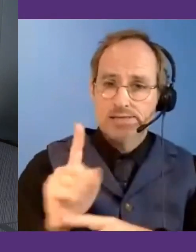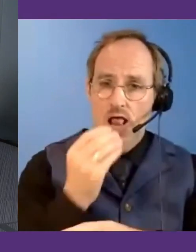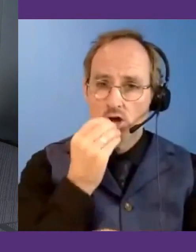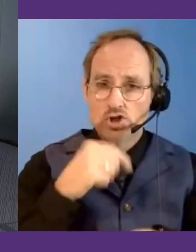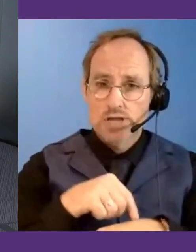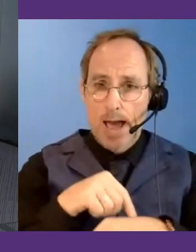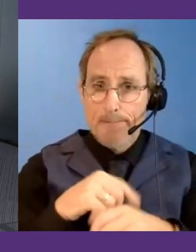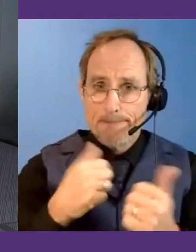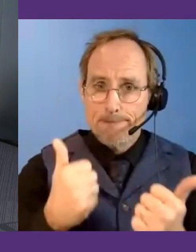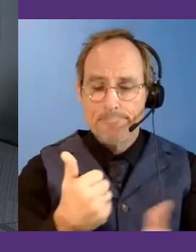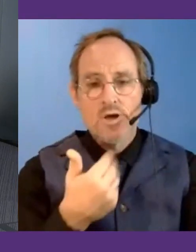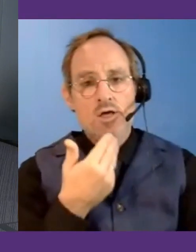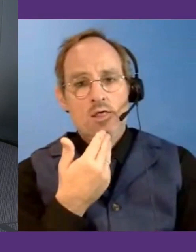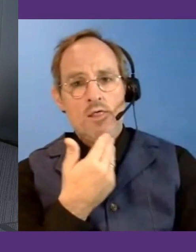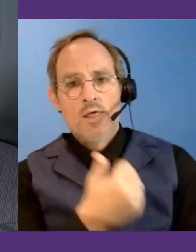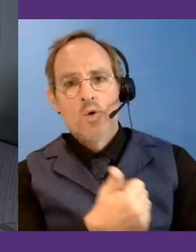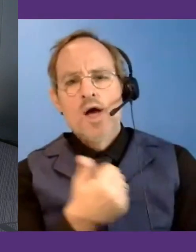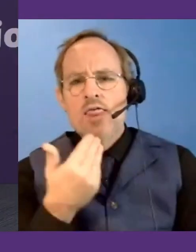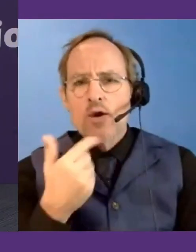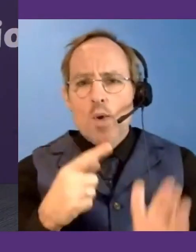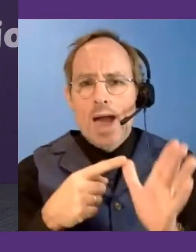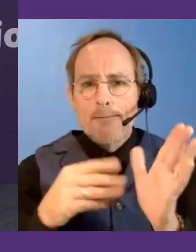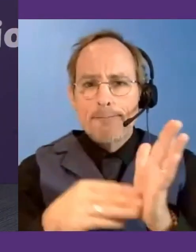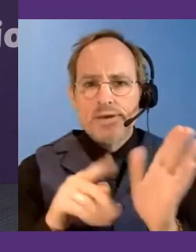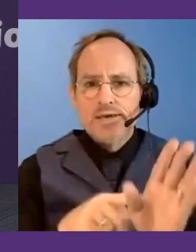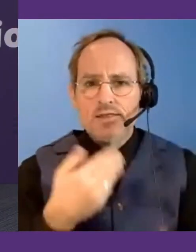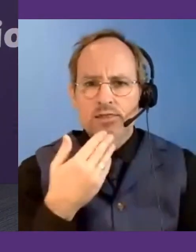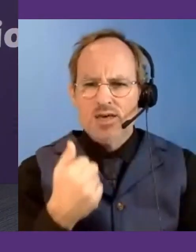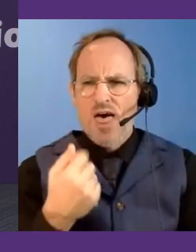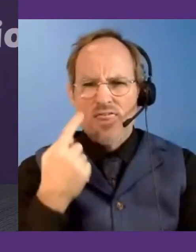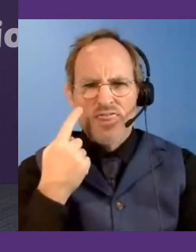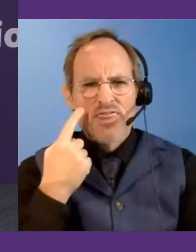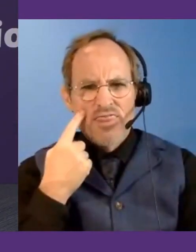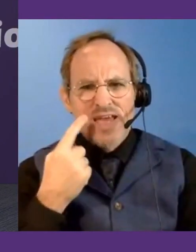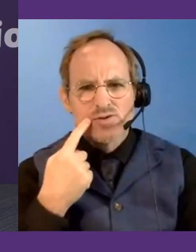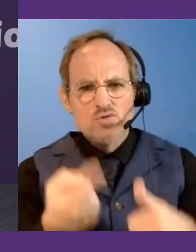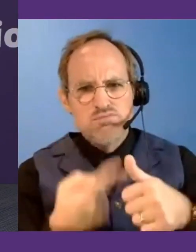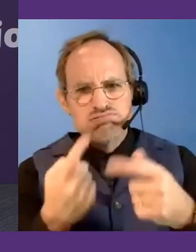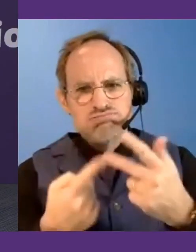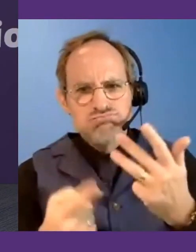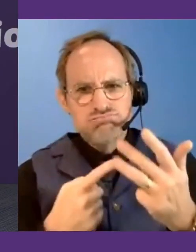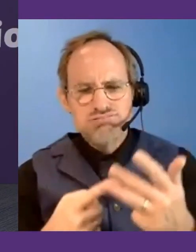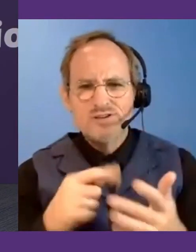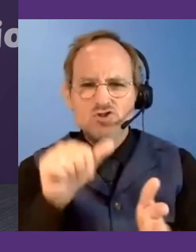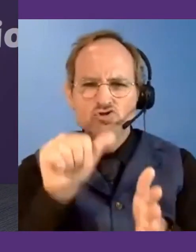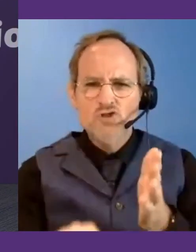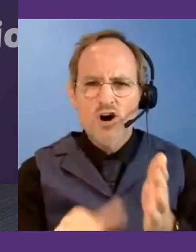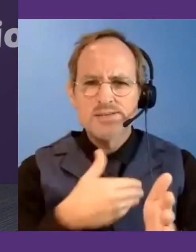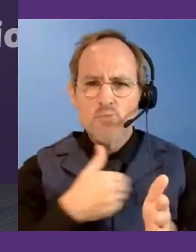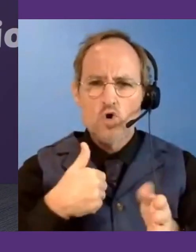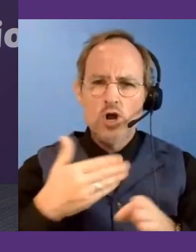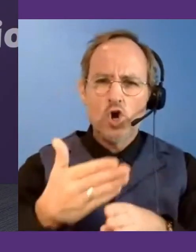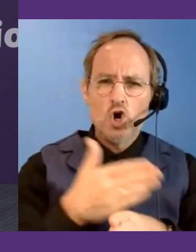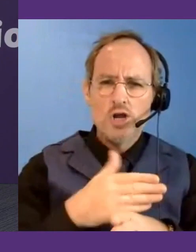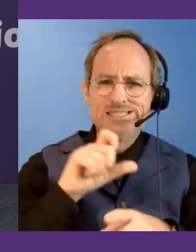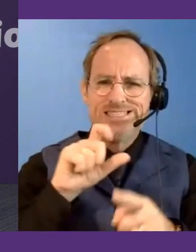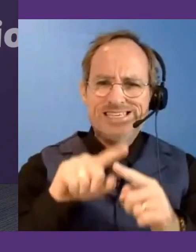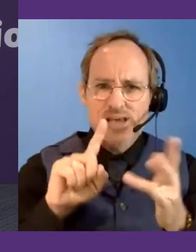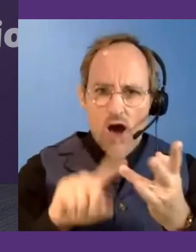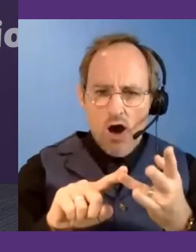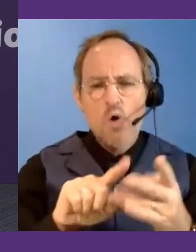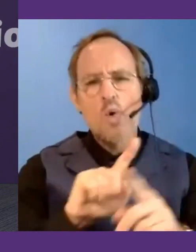Thank you. So thanks, Amy. I think we've covered a huge amount there. We started with the CEOs. We've ended up with people using their tablets